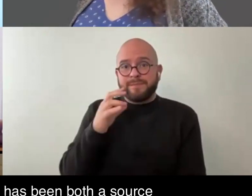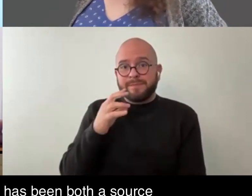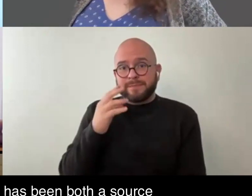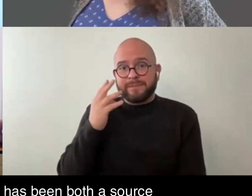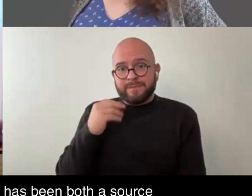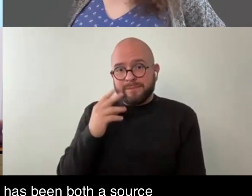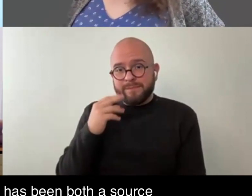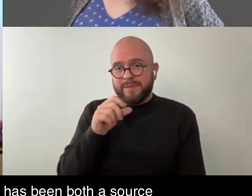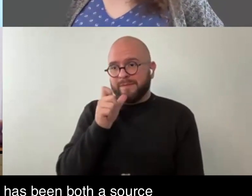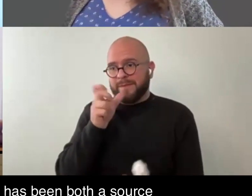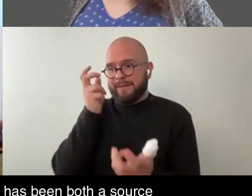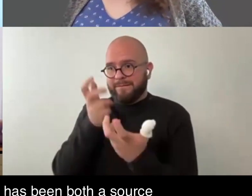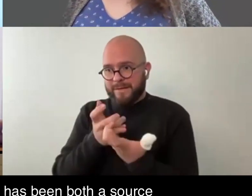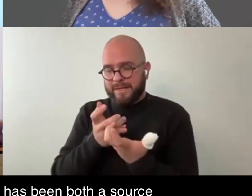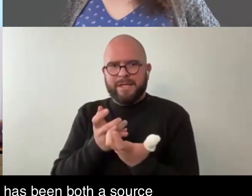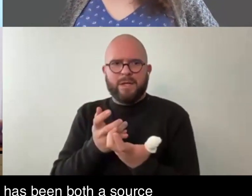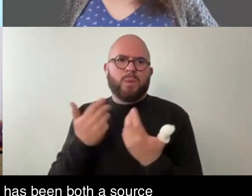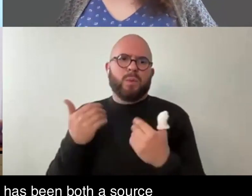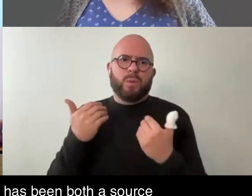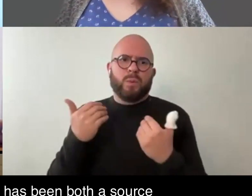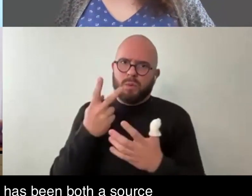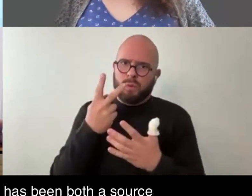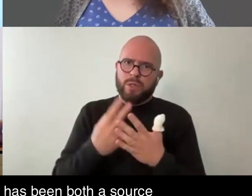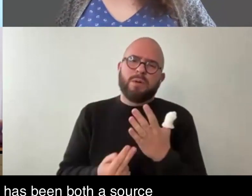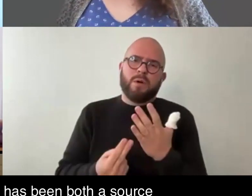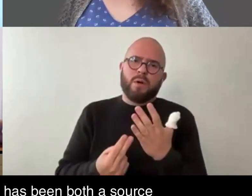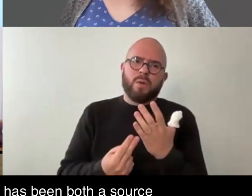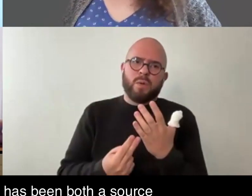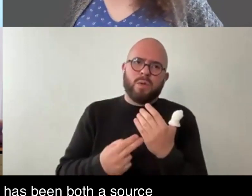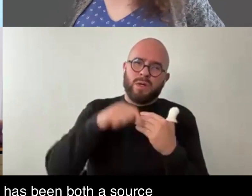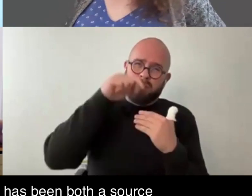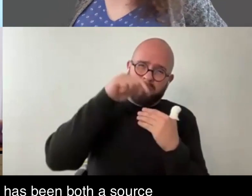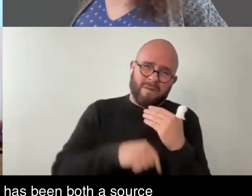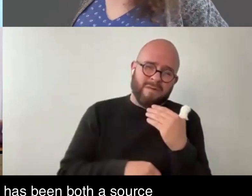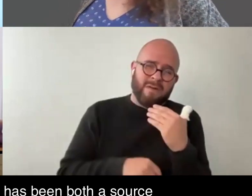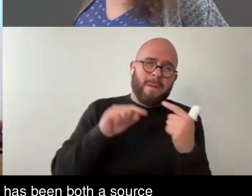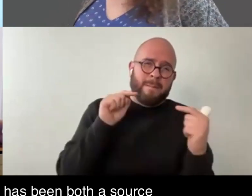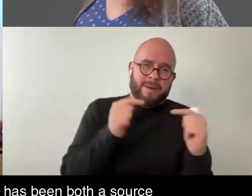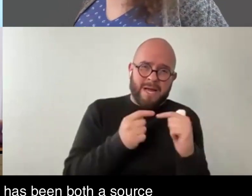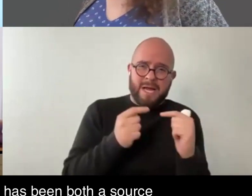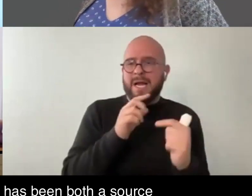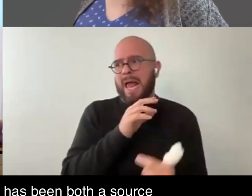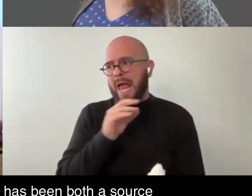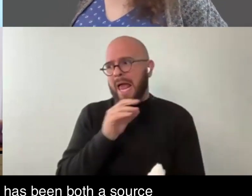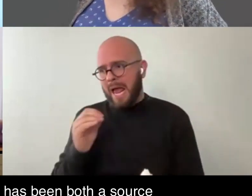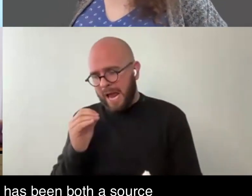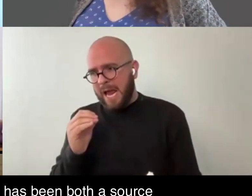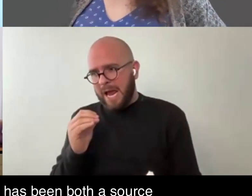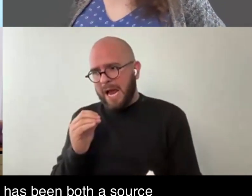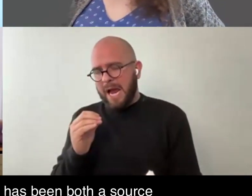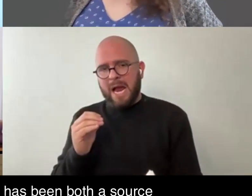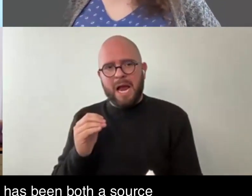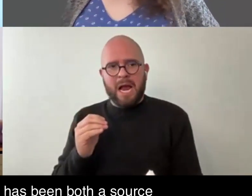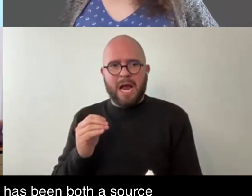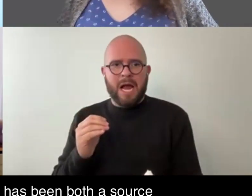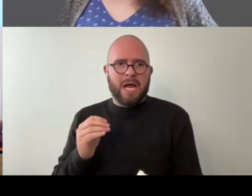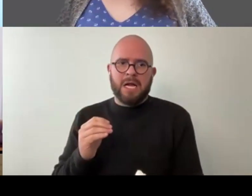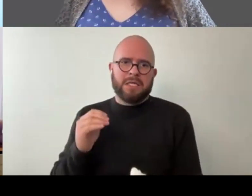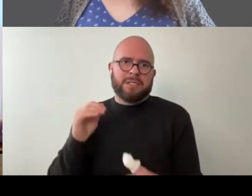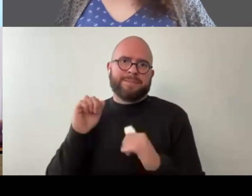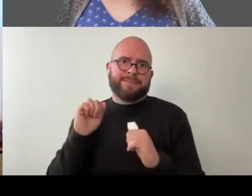fitting has been both a source of profound pain and a source of